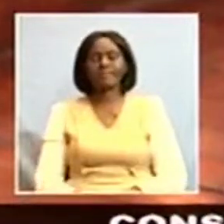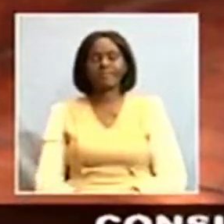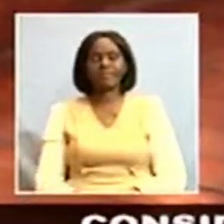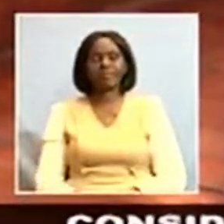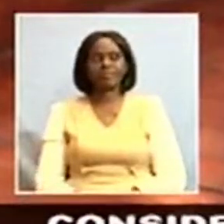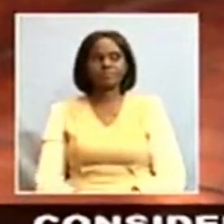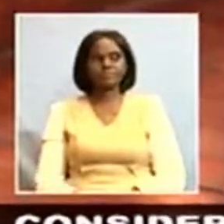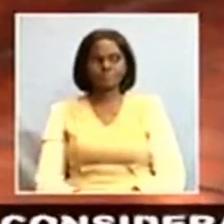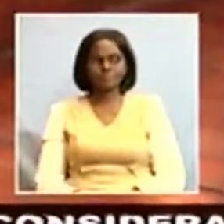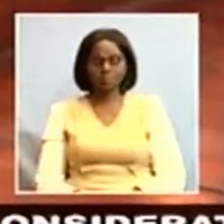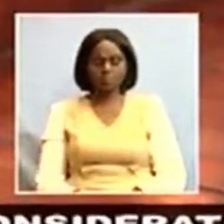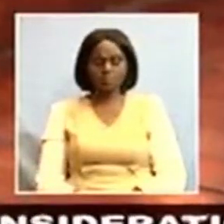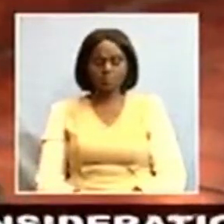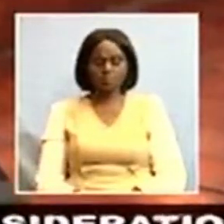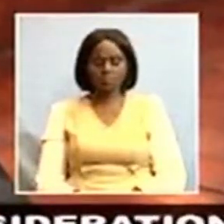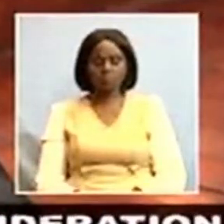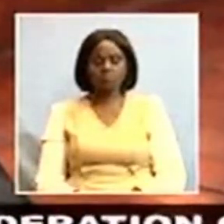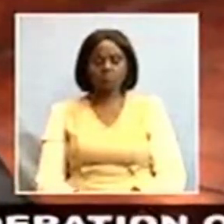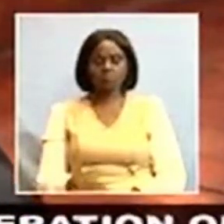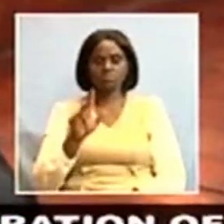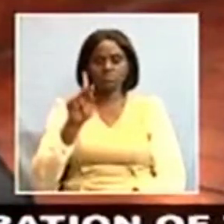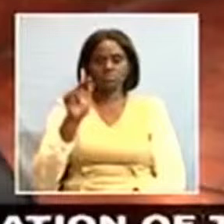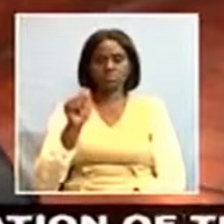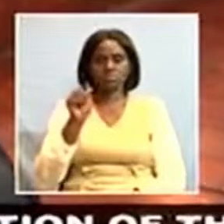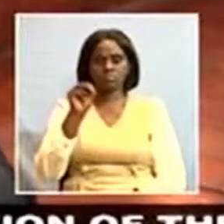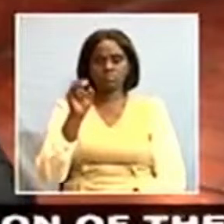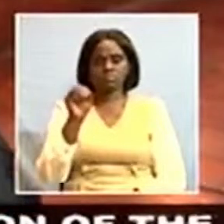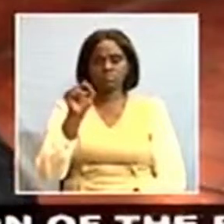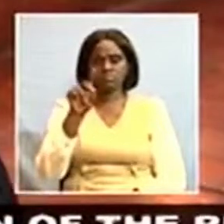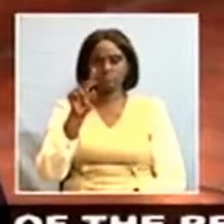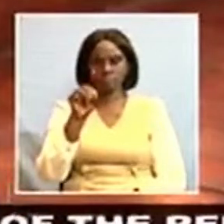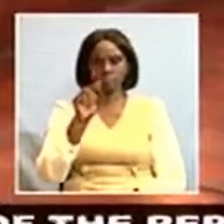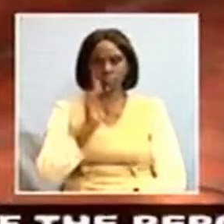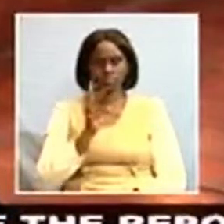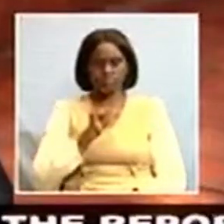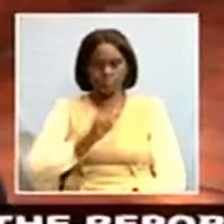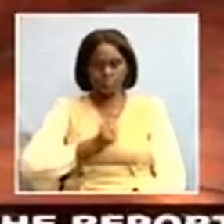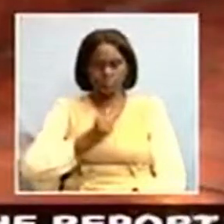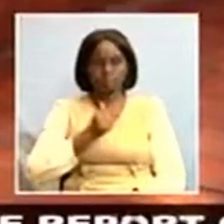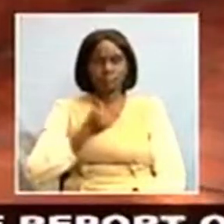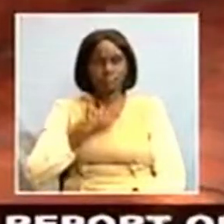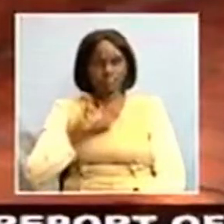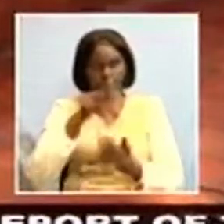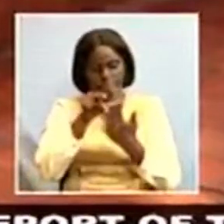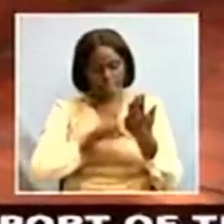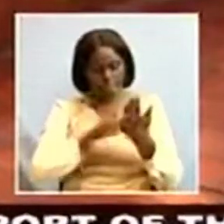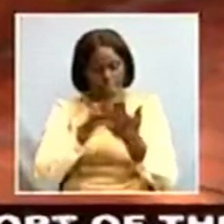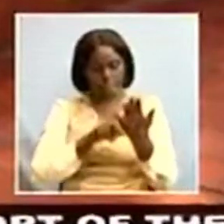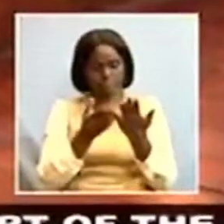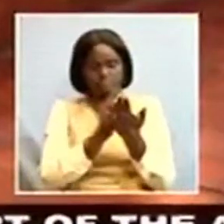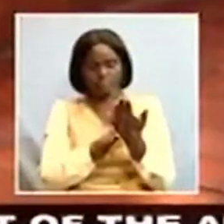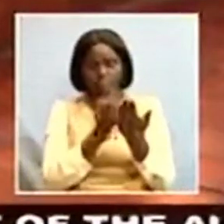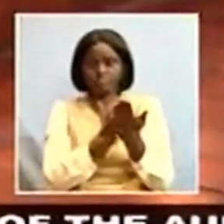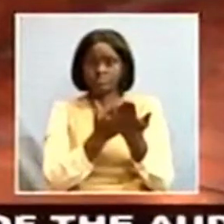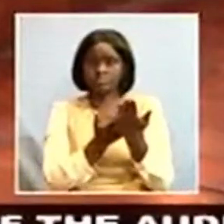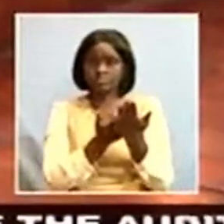you. Honorable Kamondo, have we gone through the... Yes,